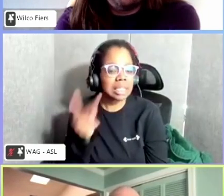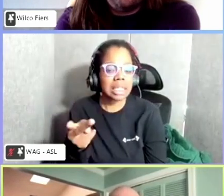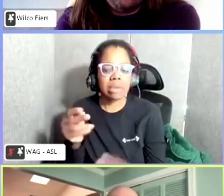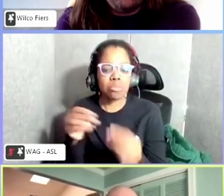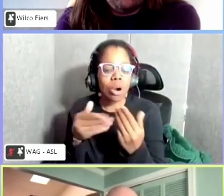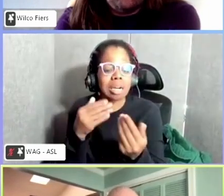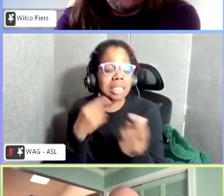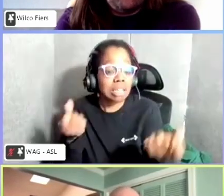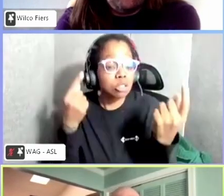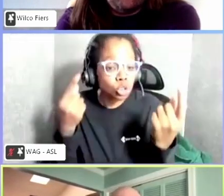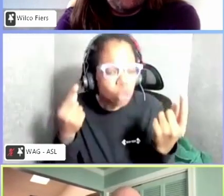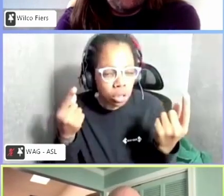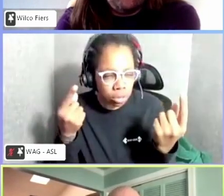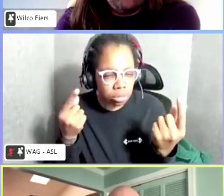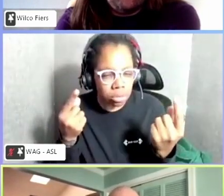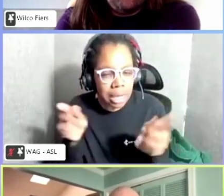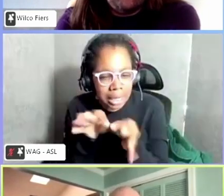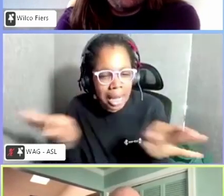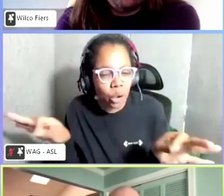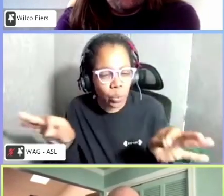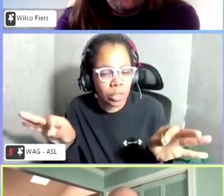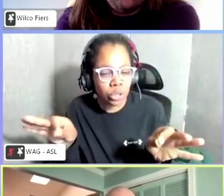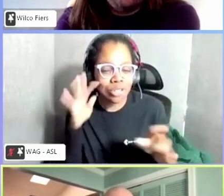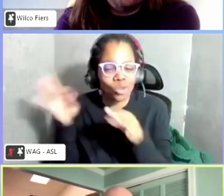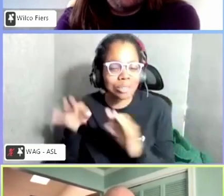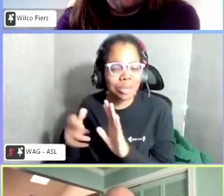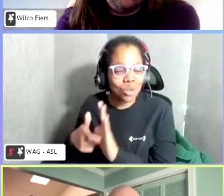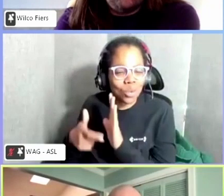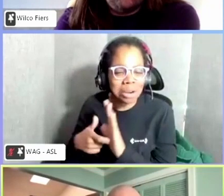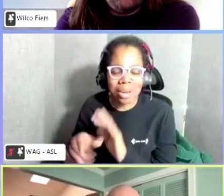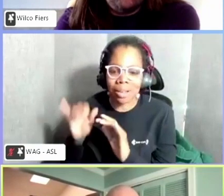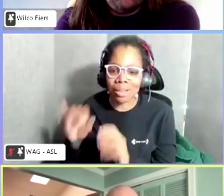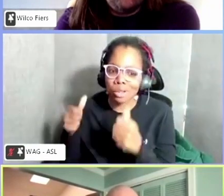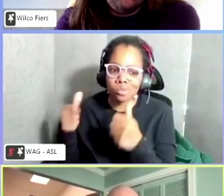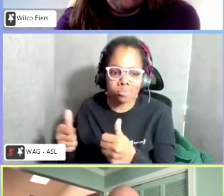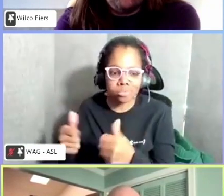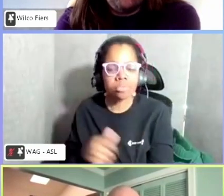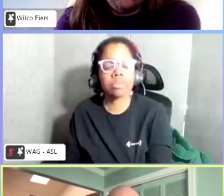easily understood language to explain requirements. That's a big thumbs up.